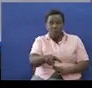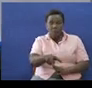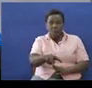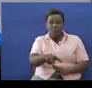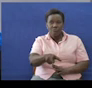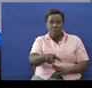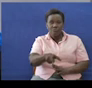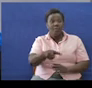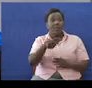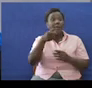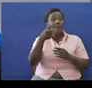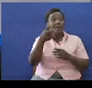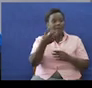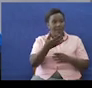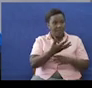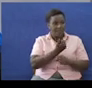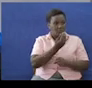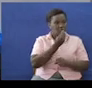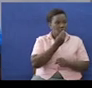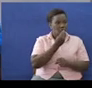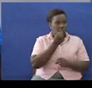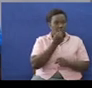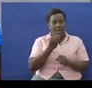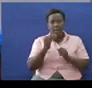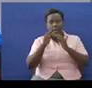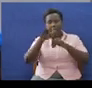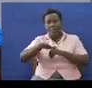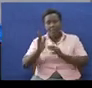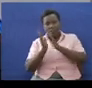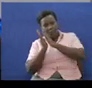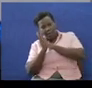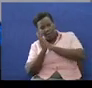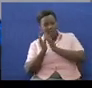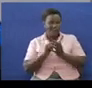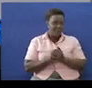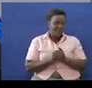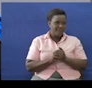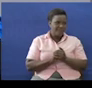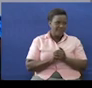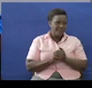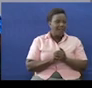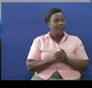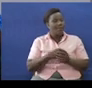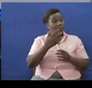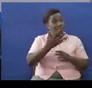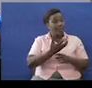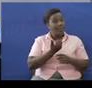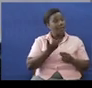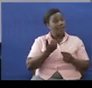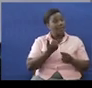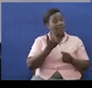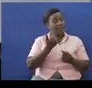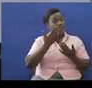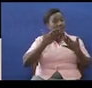of everybody to have sufficient food and shelter, everybody to have a